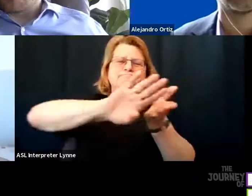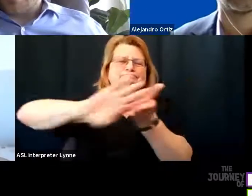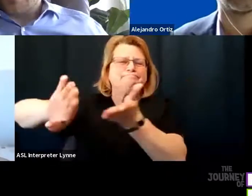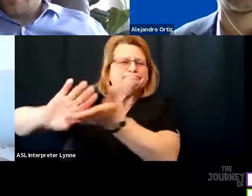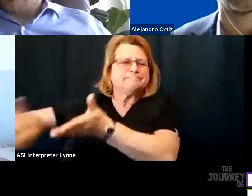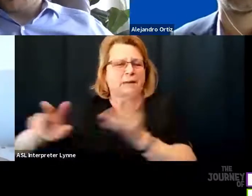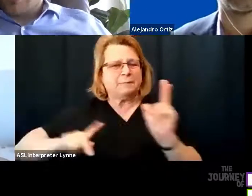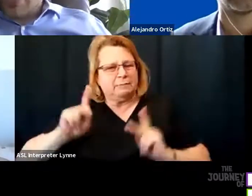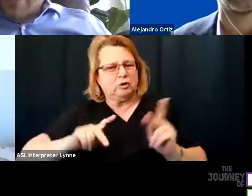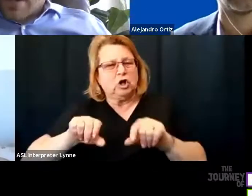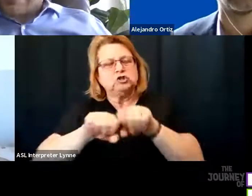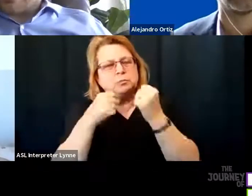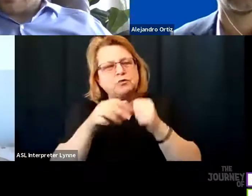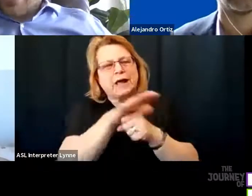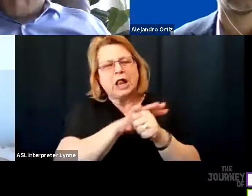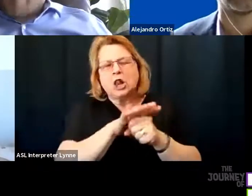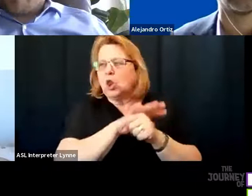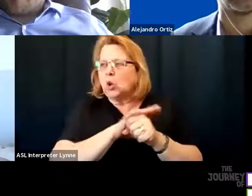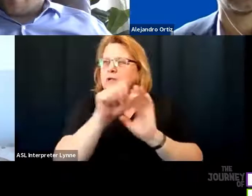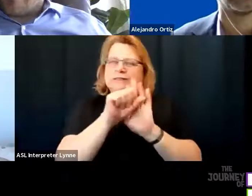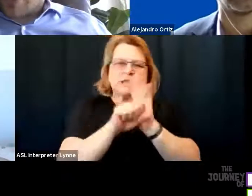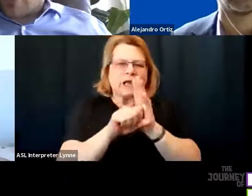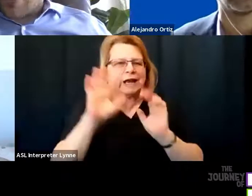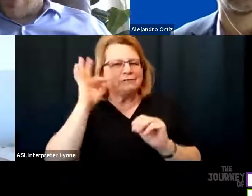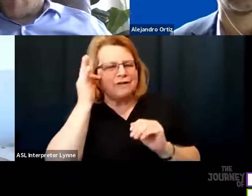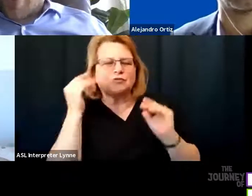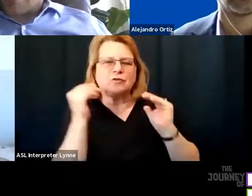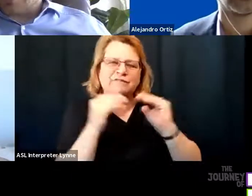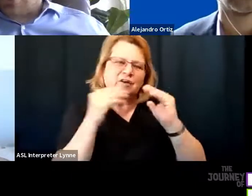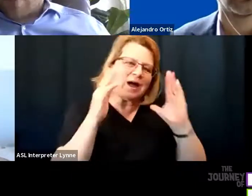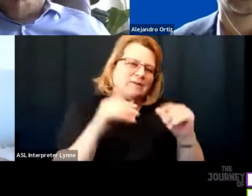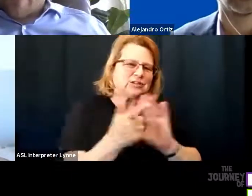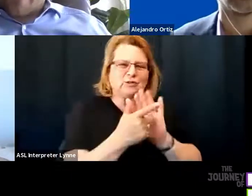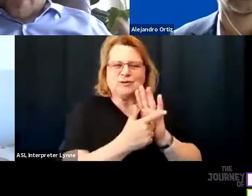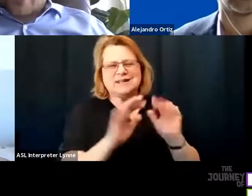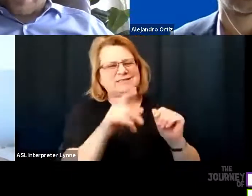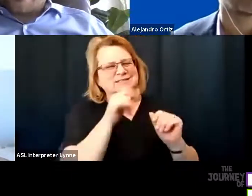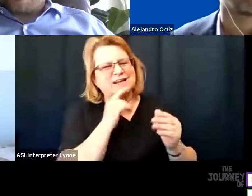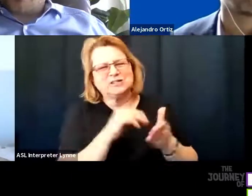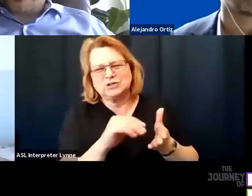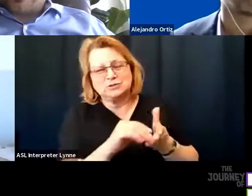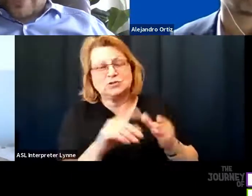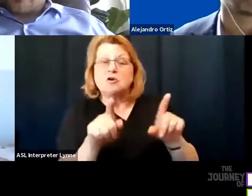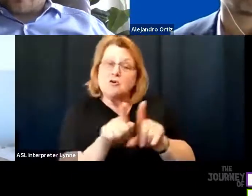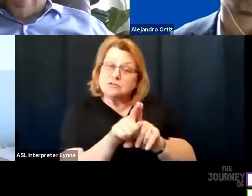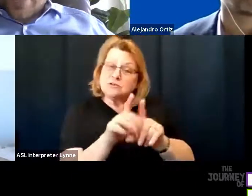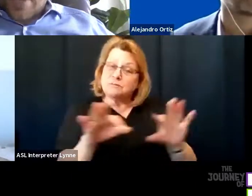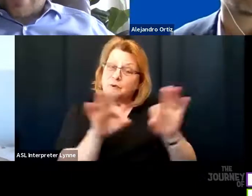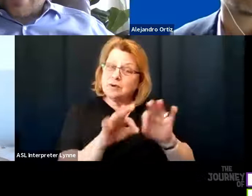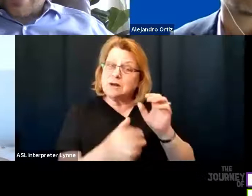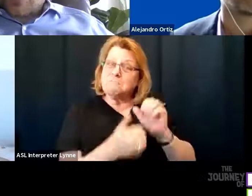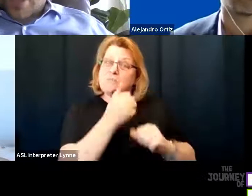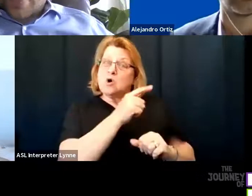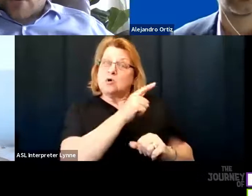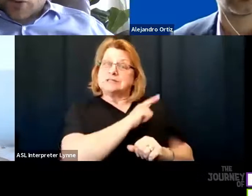excuse to break local, state, and federal fair housing laws, right? And it's also important to understand that most landlords that